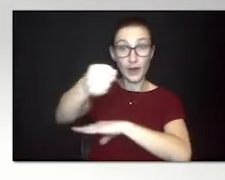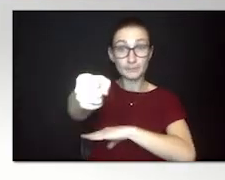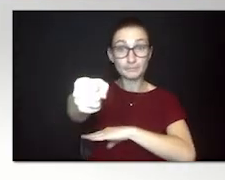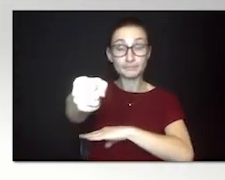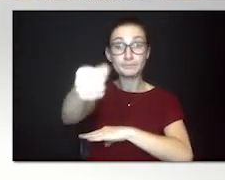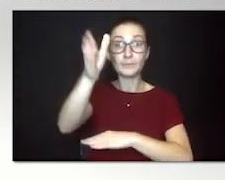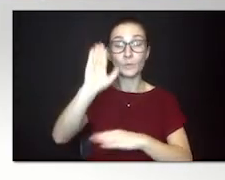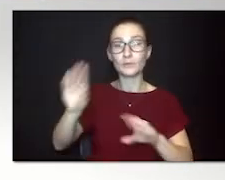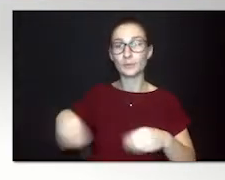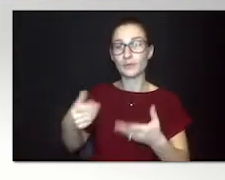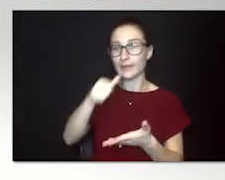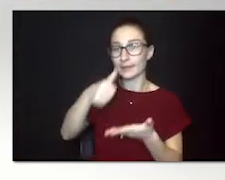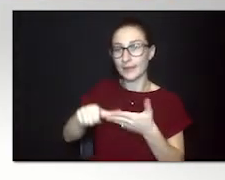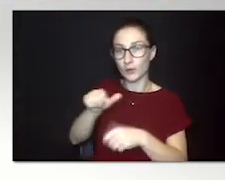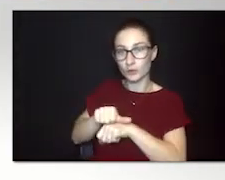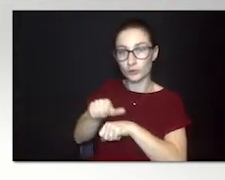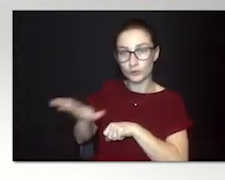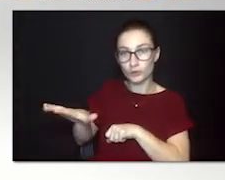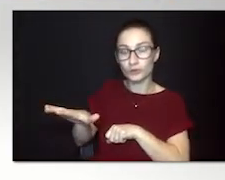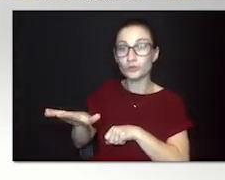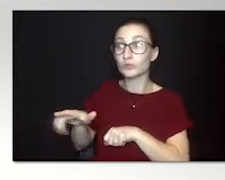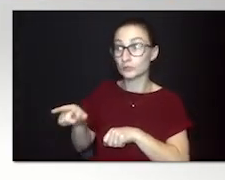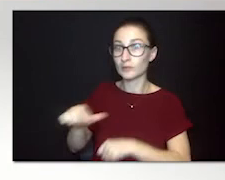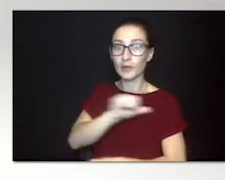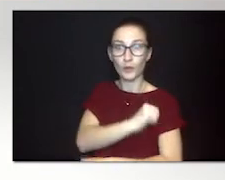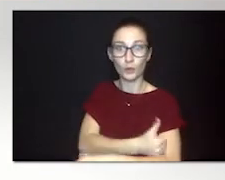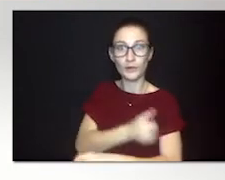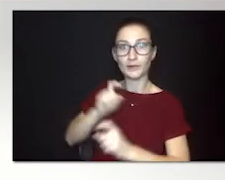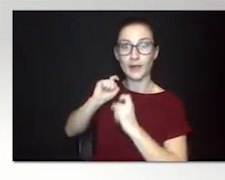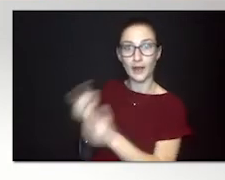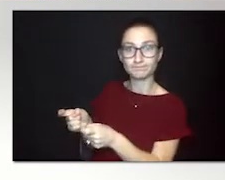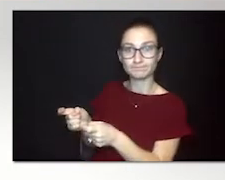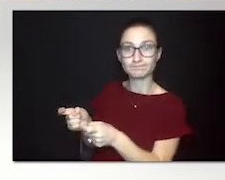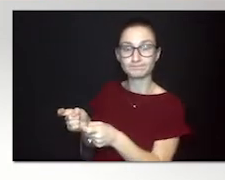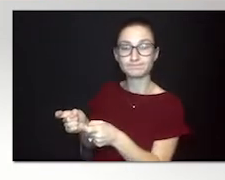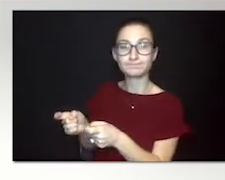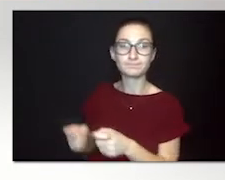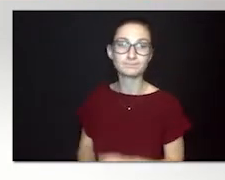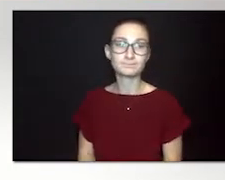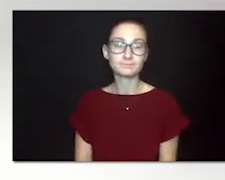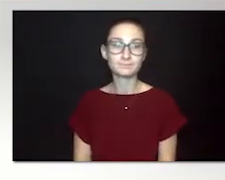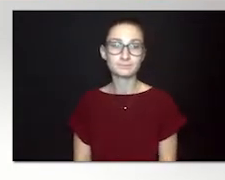of the guardian, letters would then be issued by the court, which actually give them the authority to act.